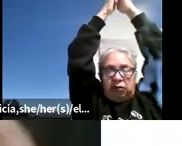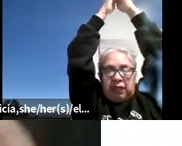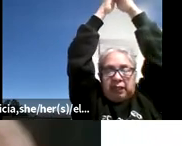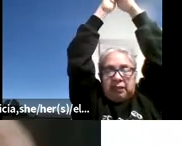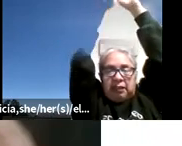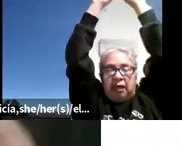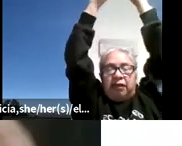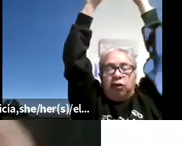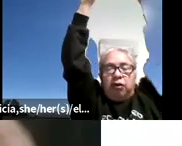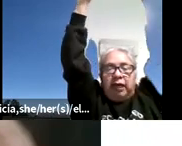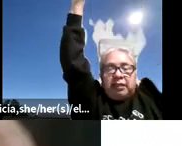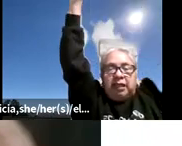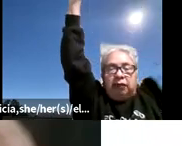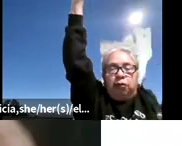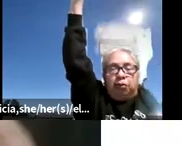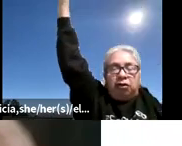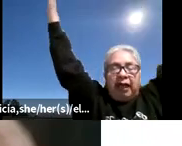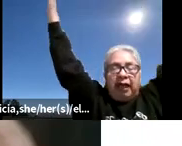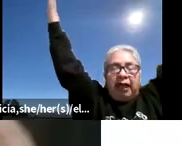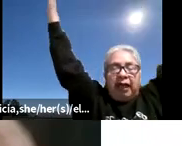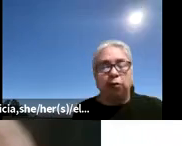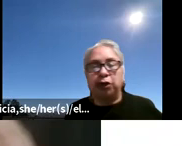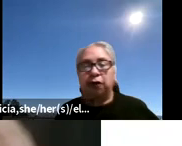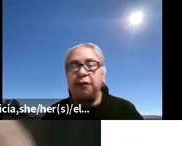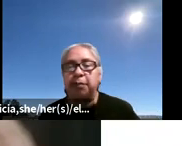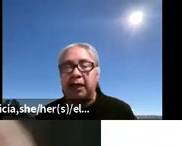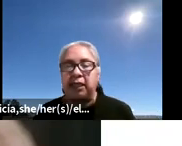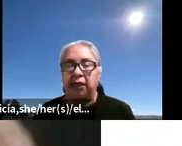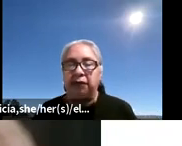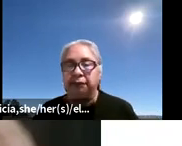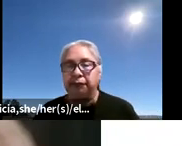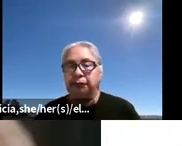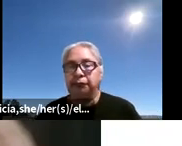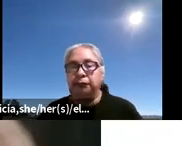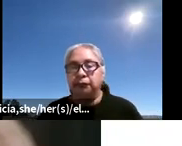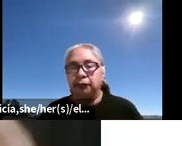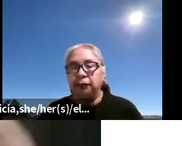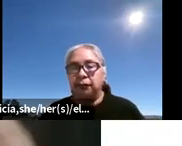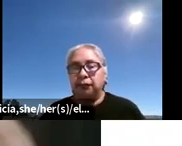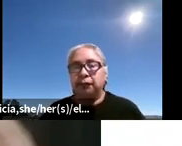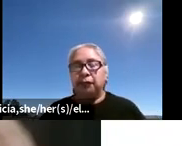a few seconds, then when you exhale, you bring your hands down and you bring your feet back together.